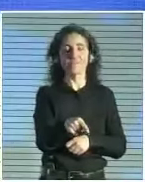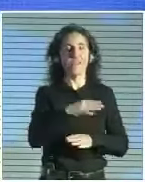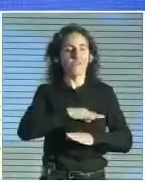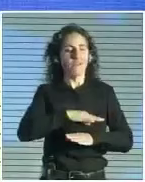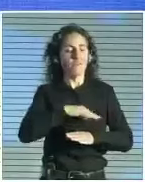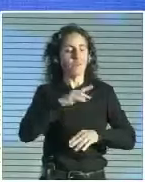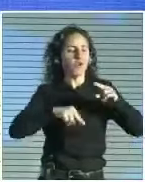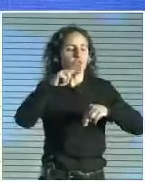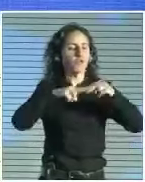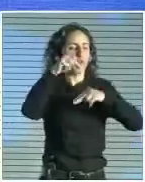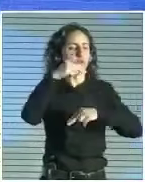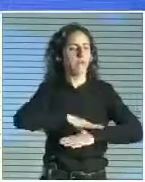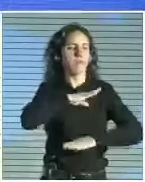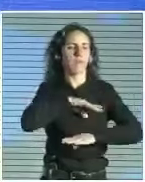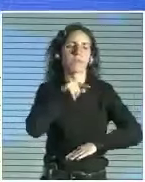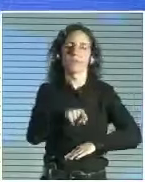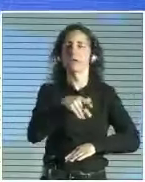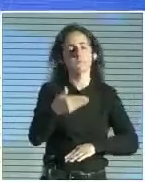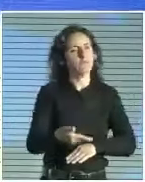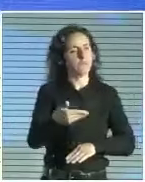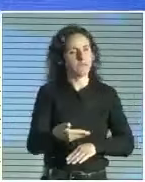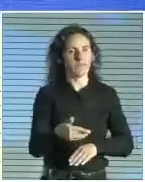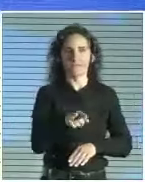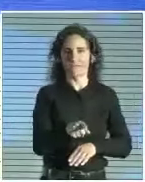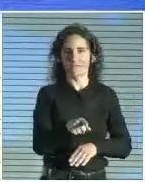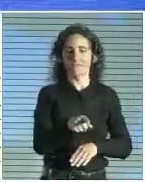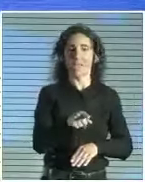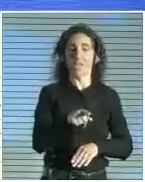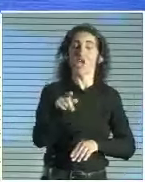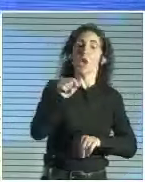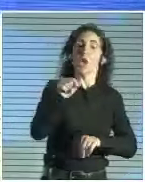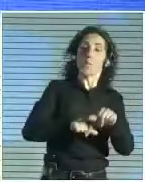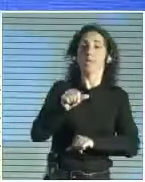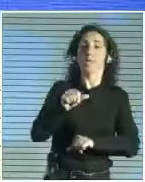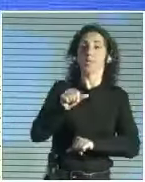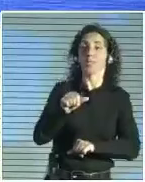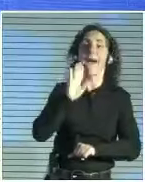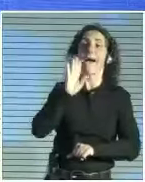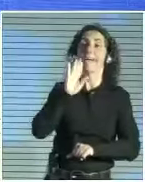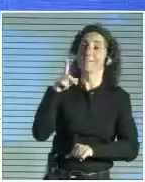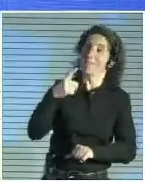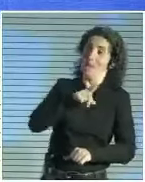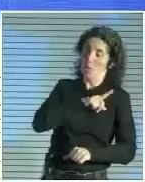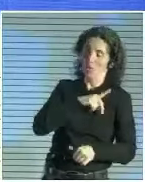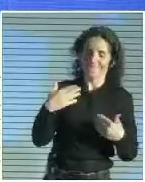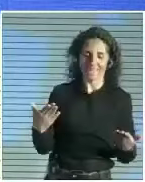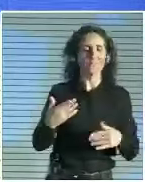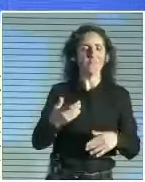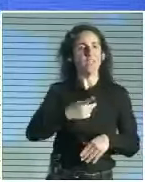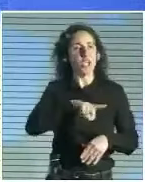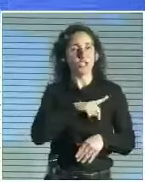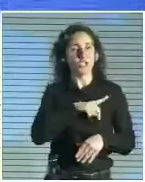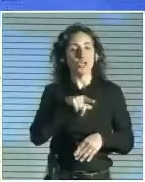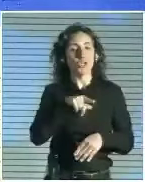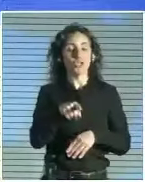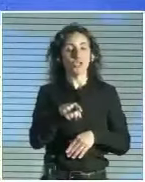the question is, since we don't have that response from our tourism community,